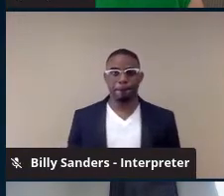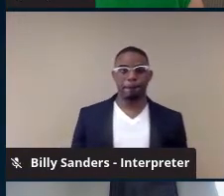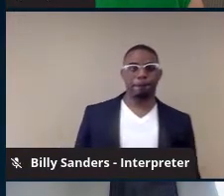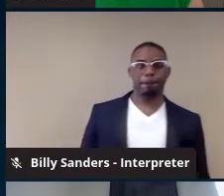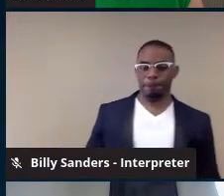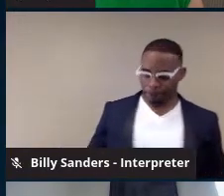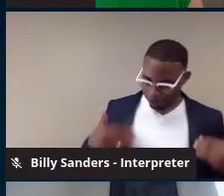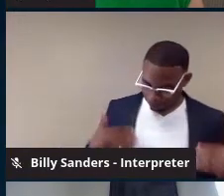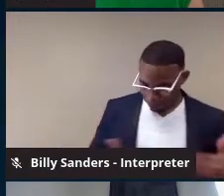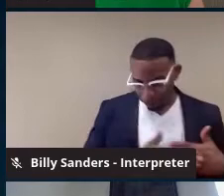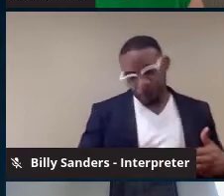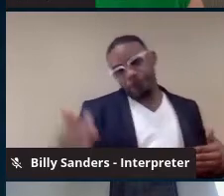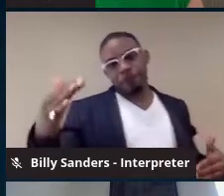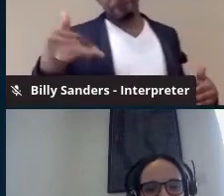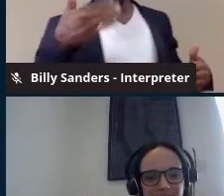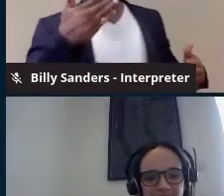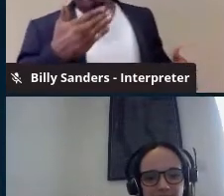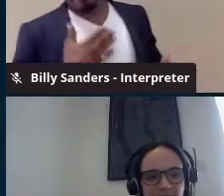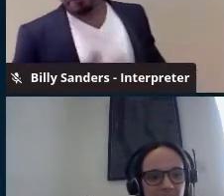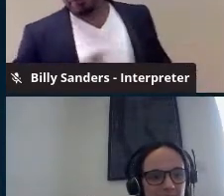away. Thank you.